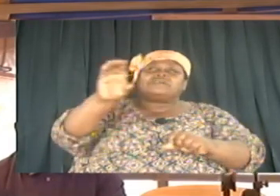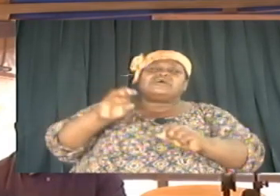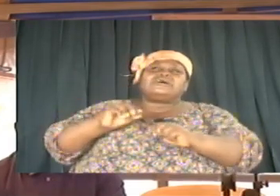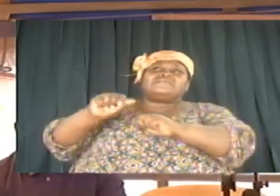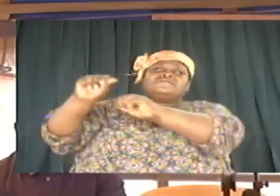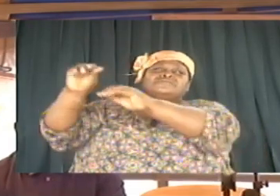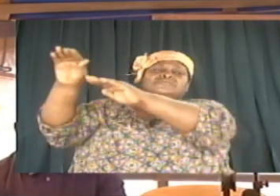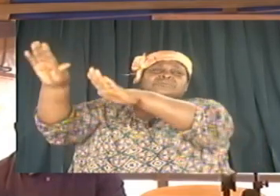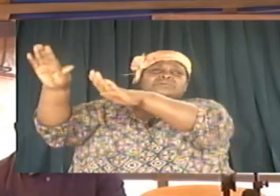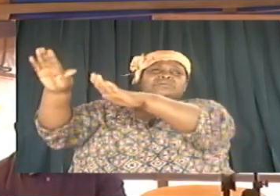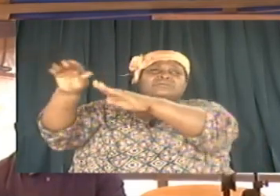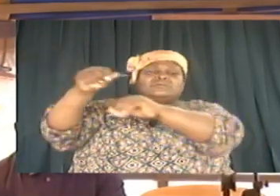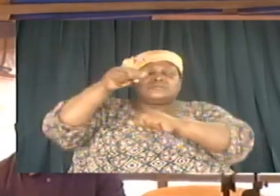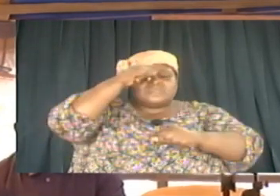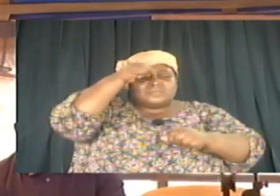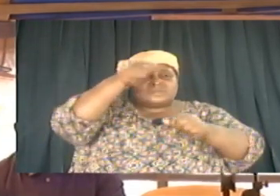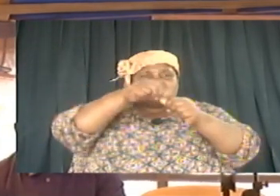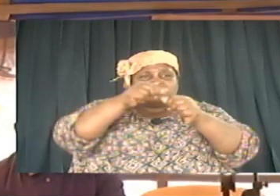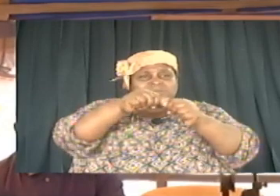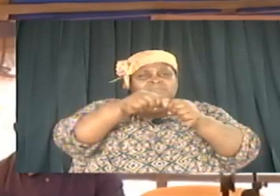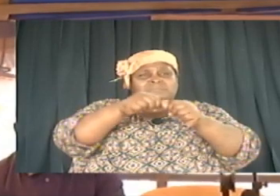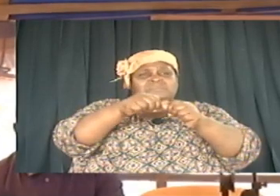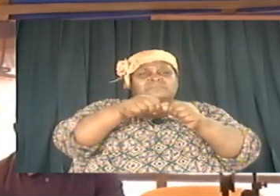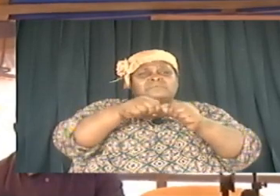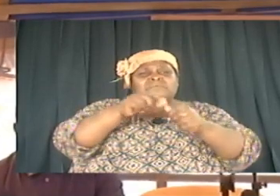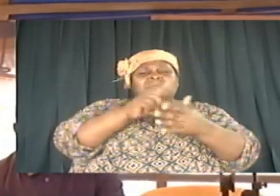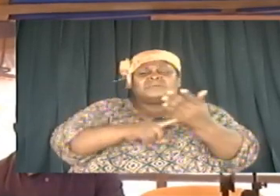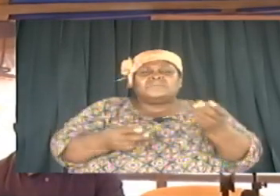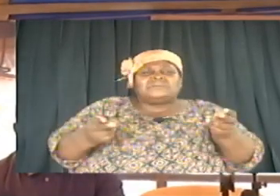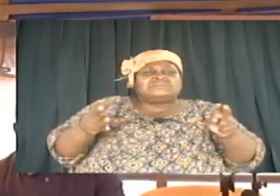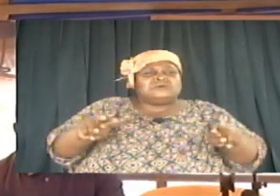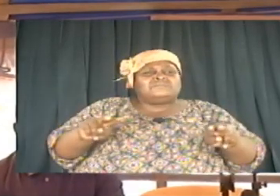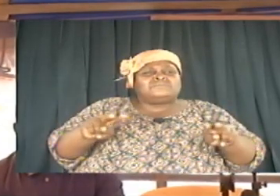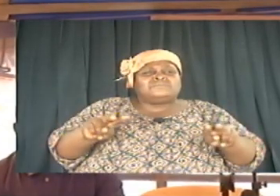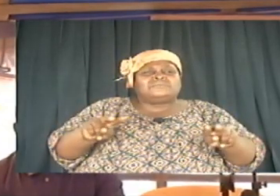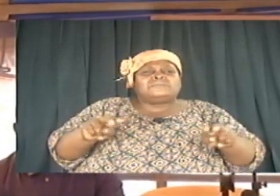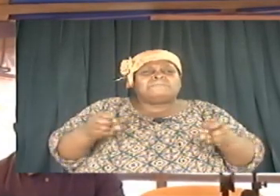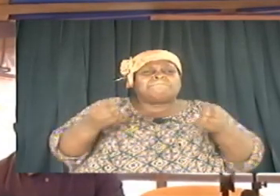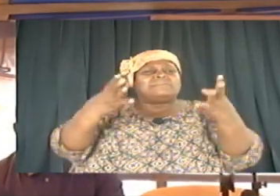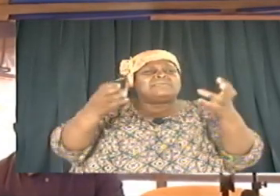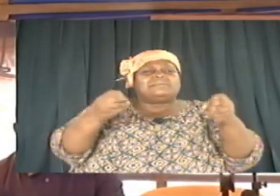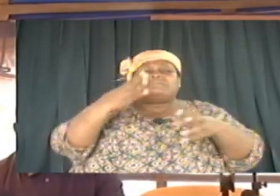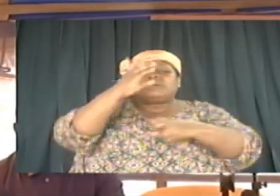We're remembering what happened a few years ago